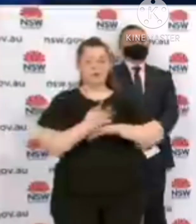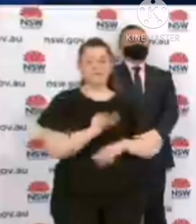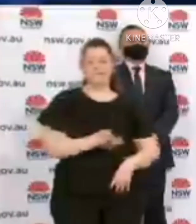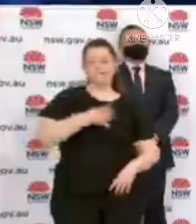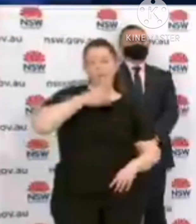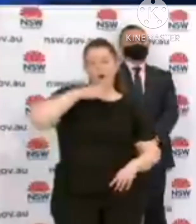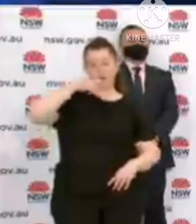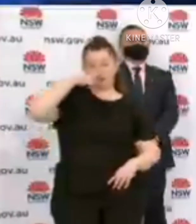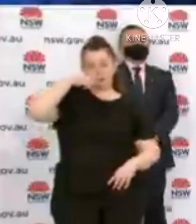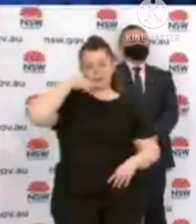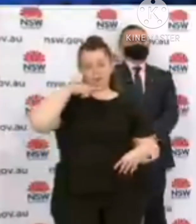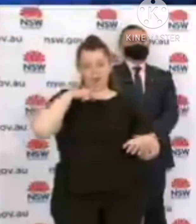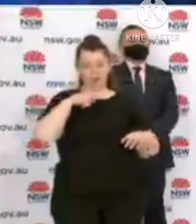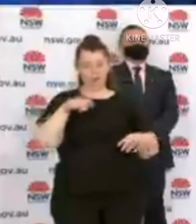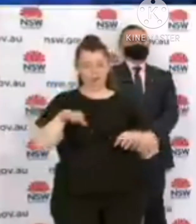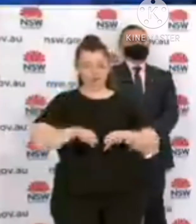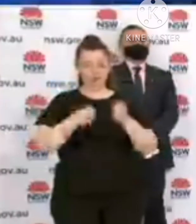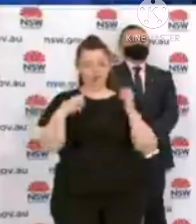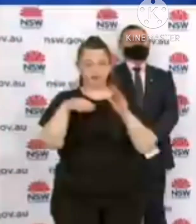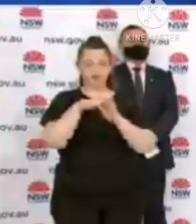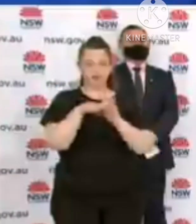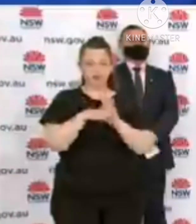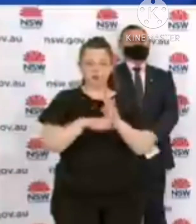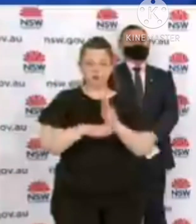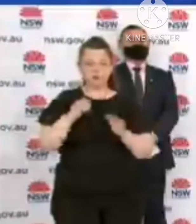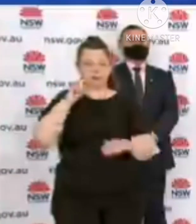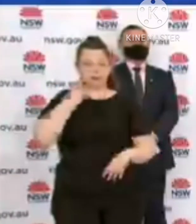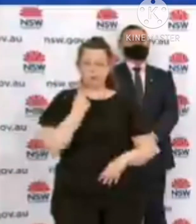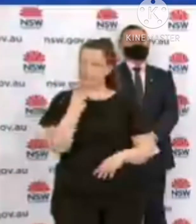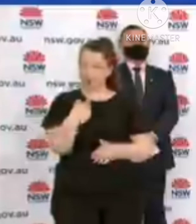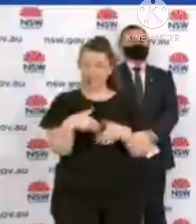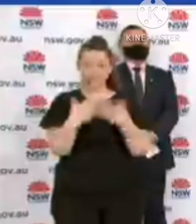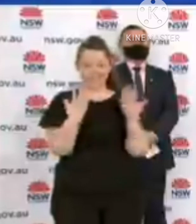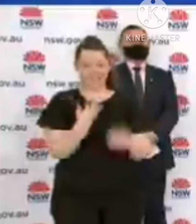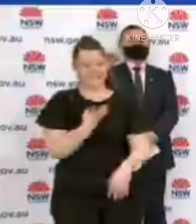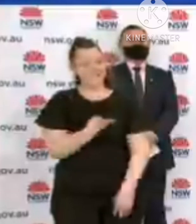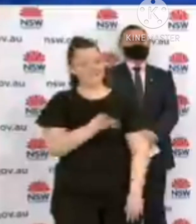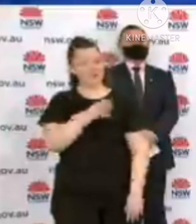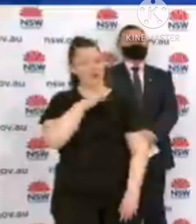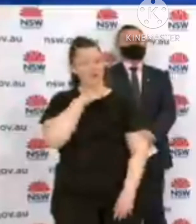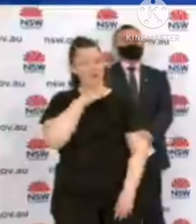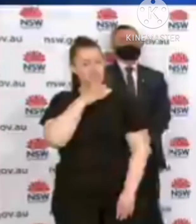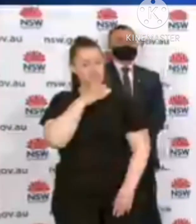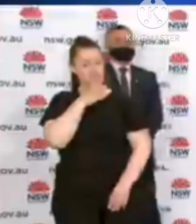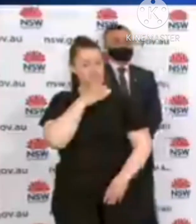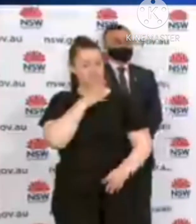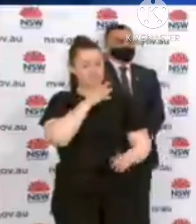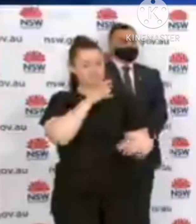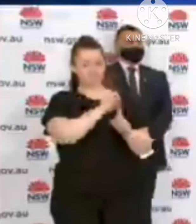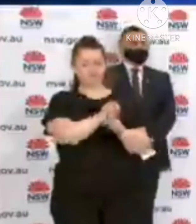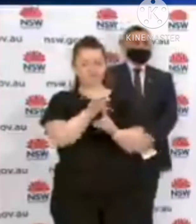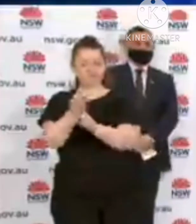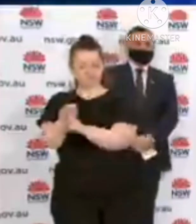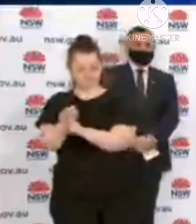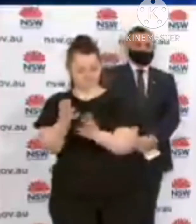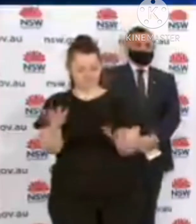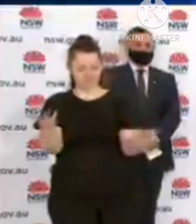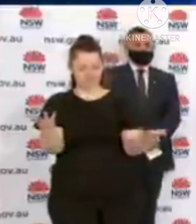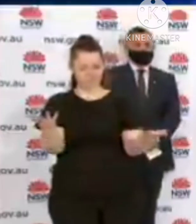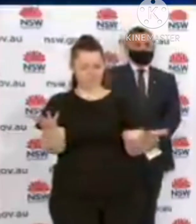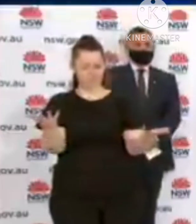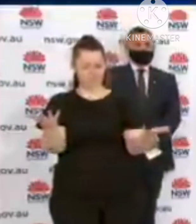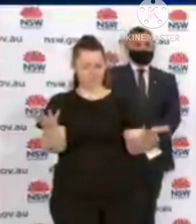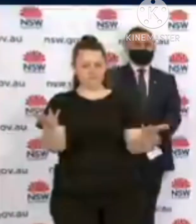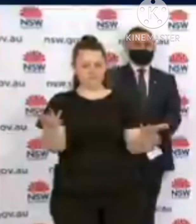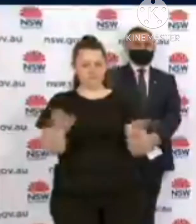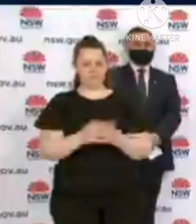leaving their home when they shouldn't be. In one day alone, police found 400. And what worries us is for